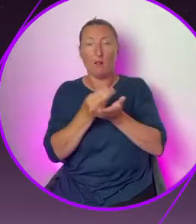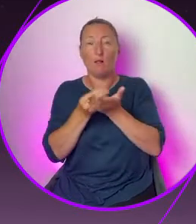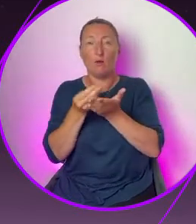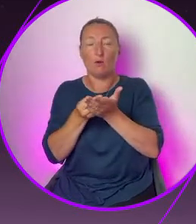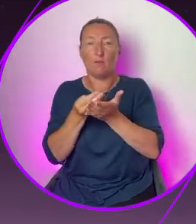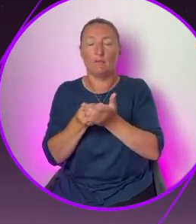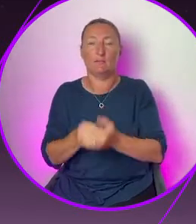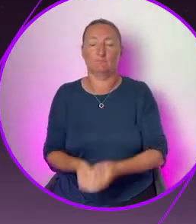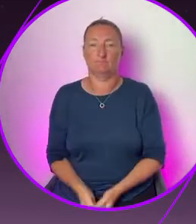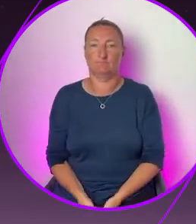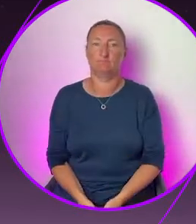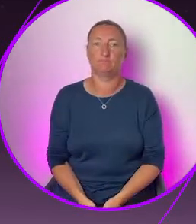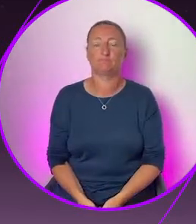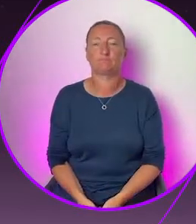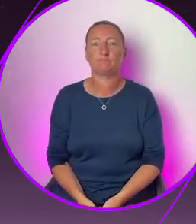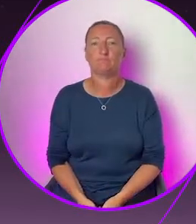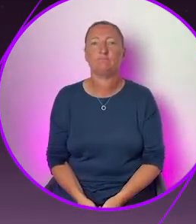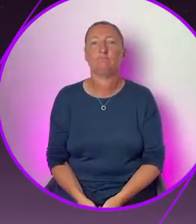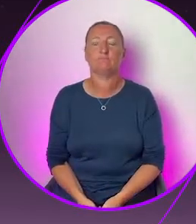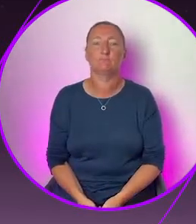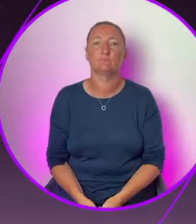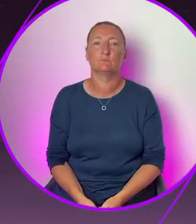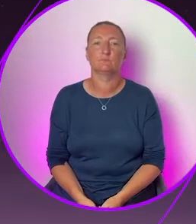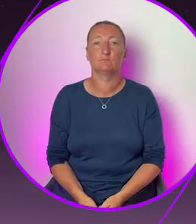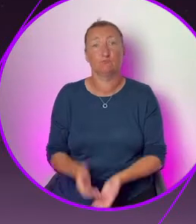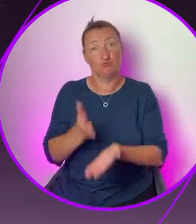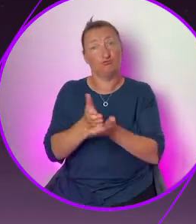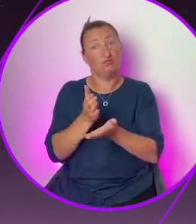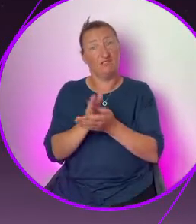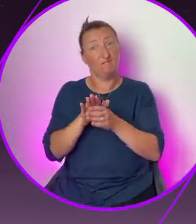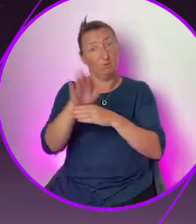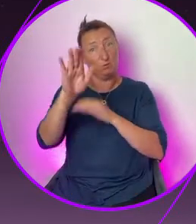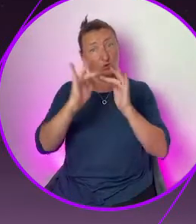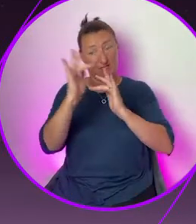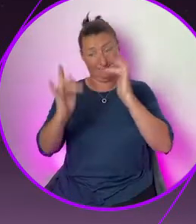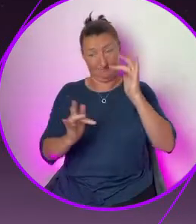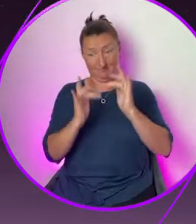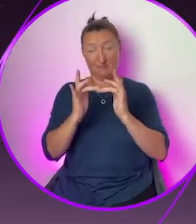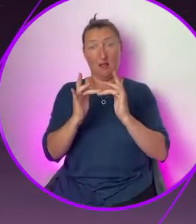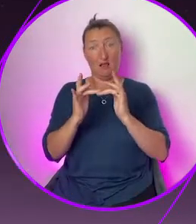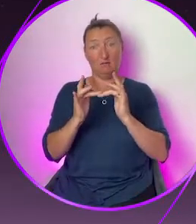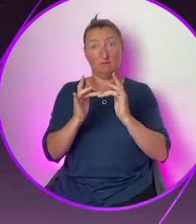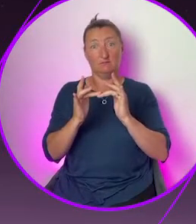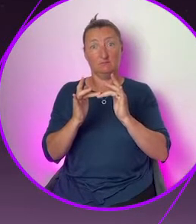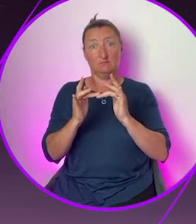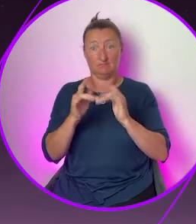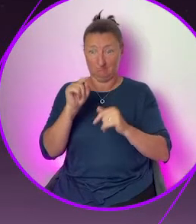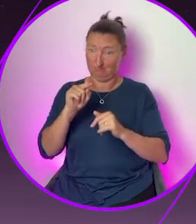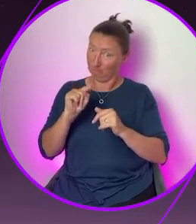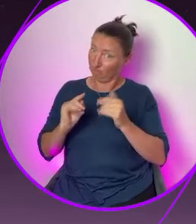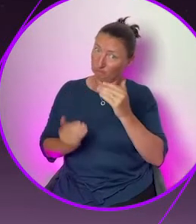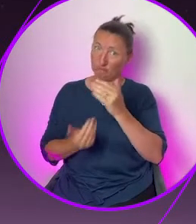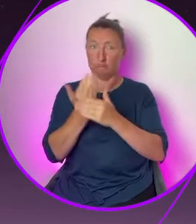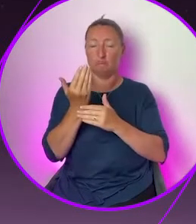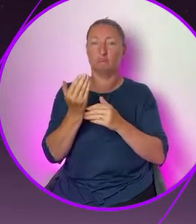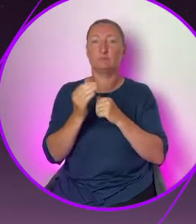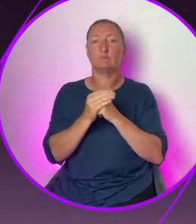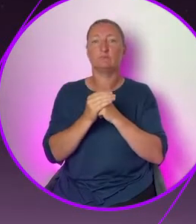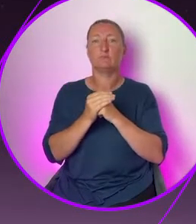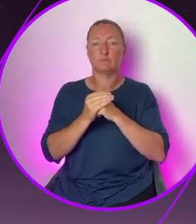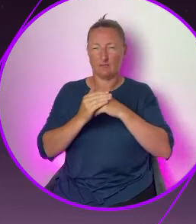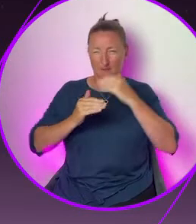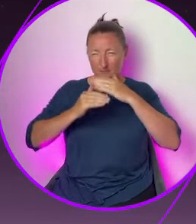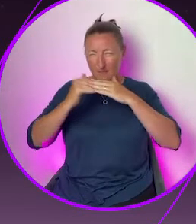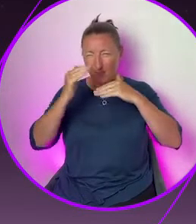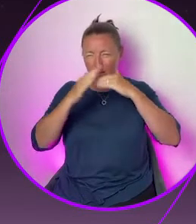So ultimately what we're talking about is, we're talking about the future of the internet as we know it. So the basic building block of the metaverse that is probably